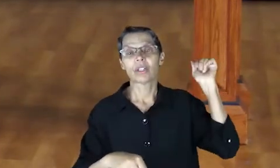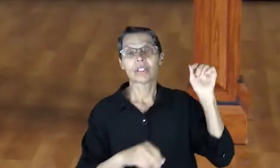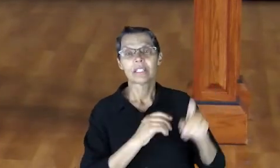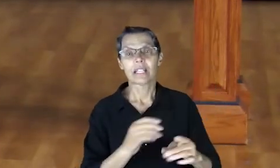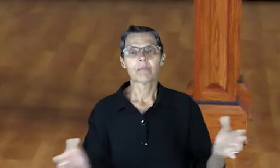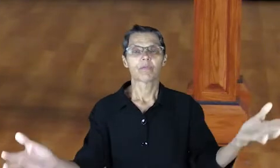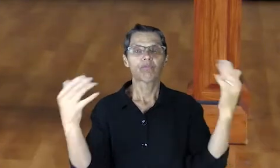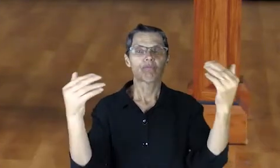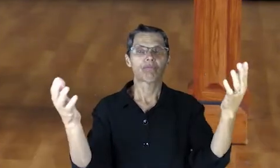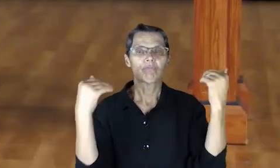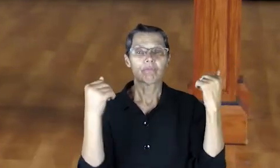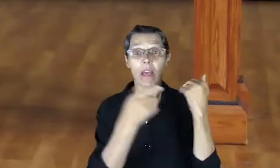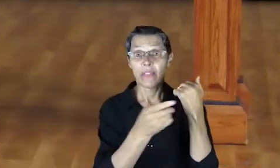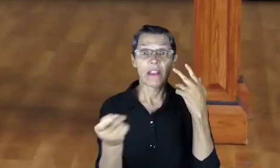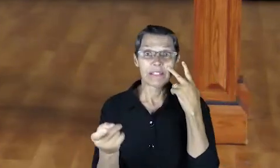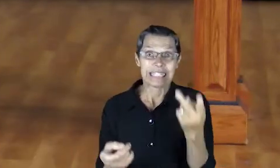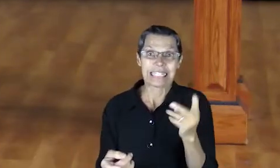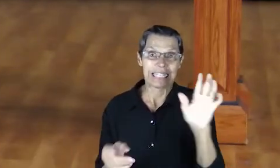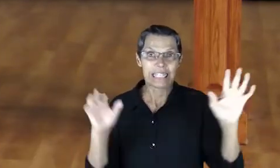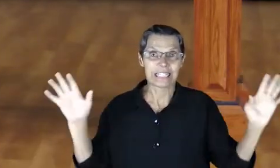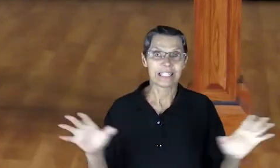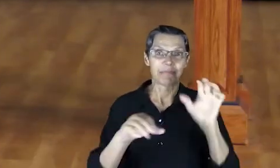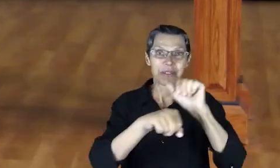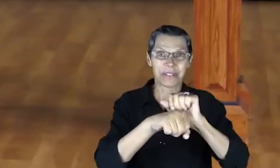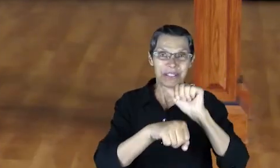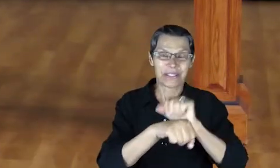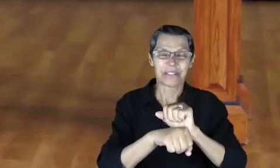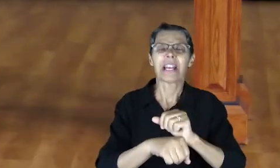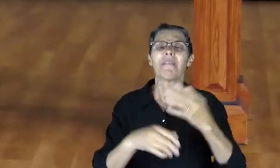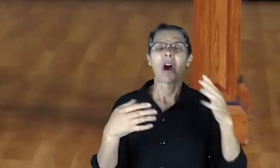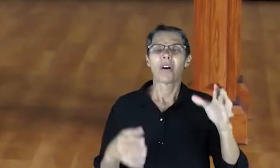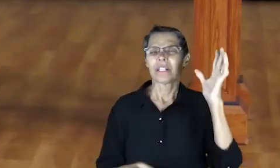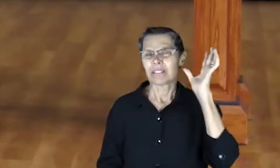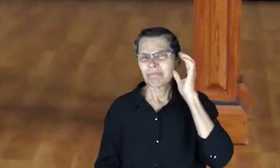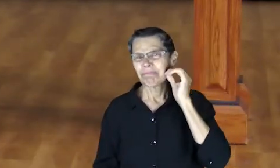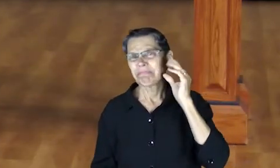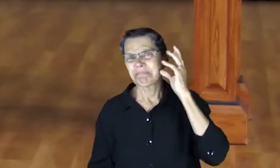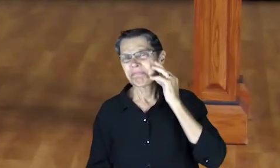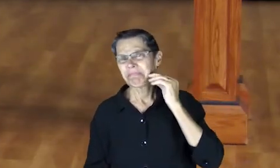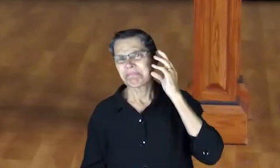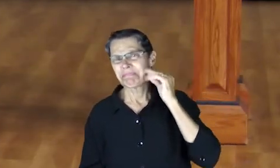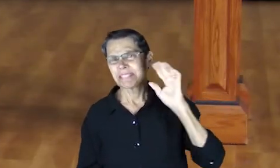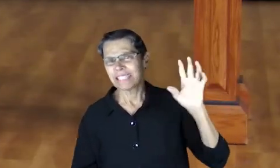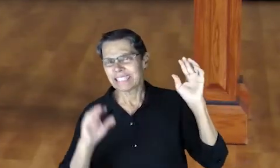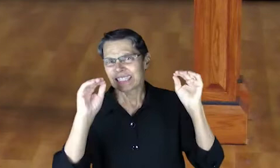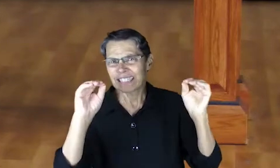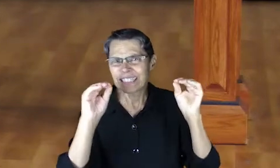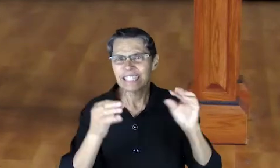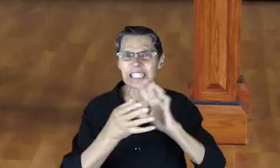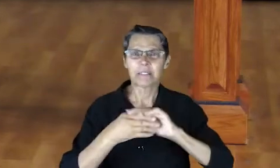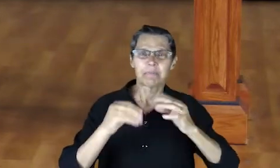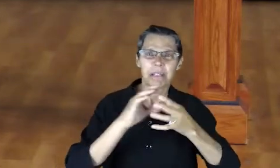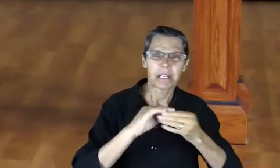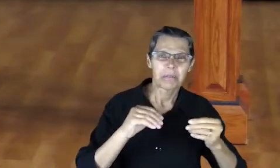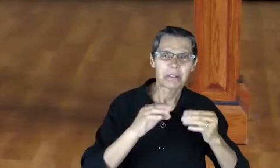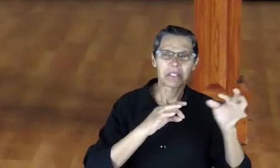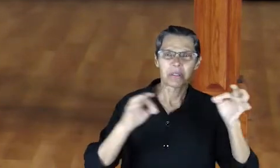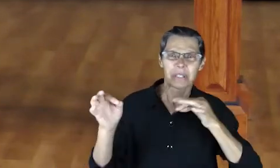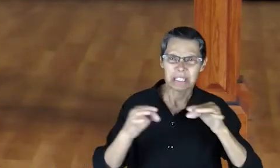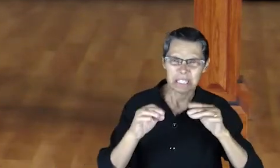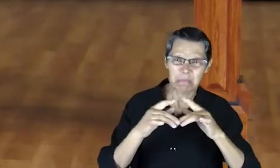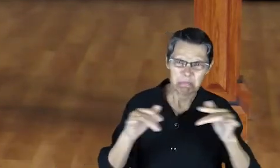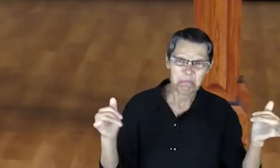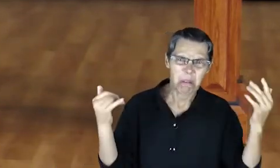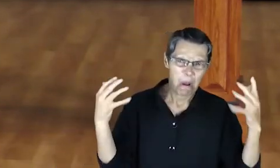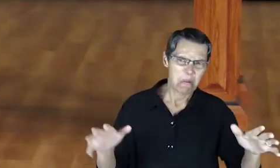to him who have witnessed the miracles he has done, who have heard his instructions and his teaching in parables, and he begins to